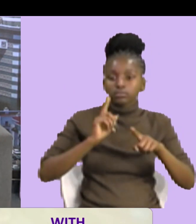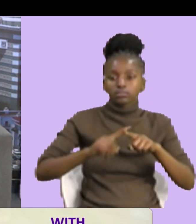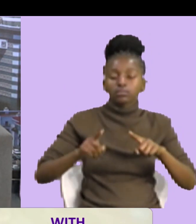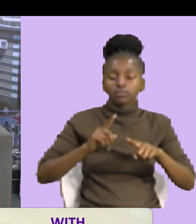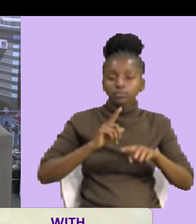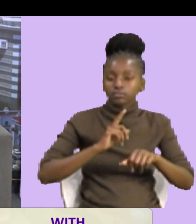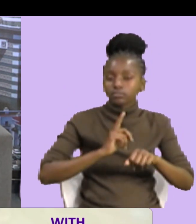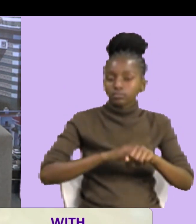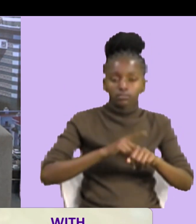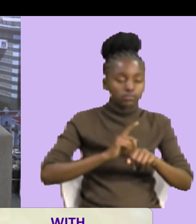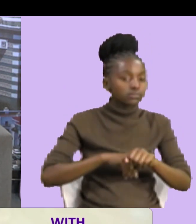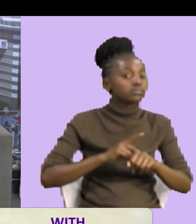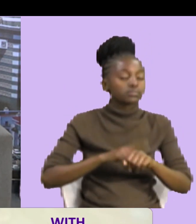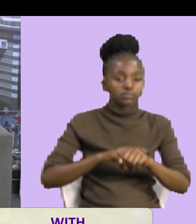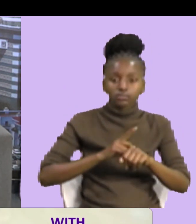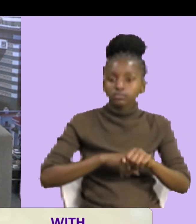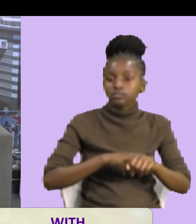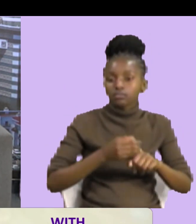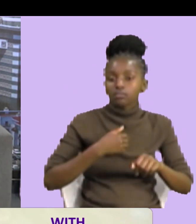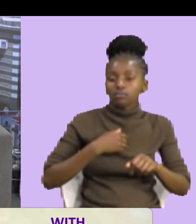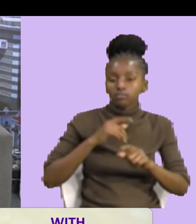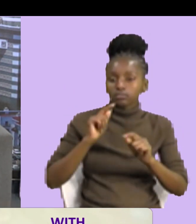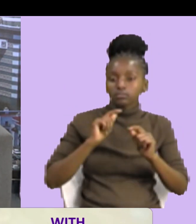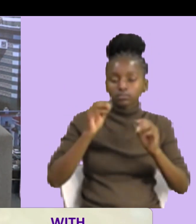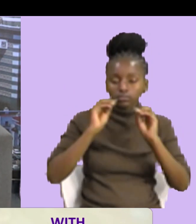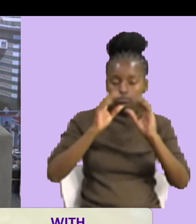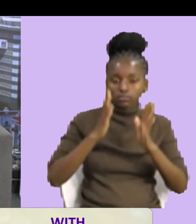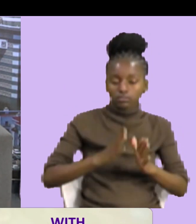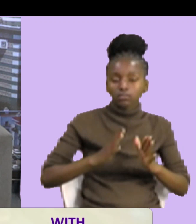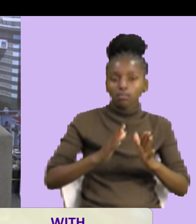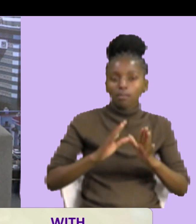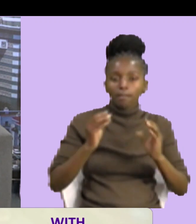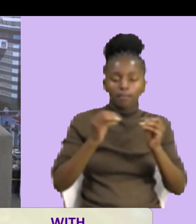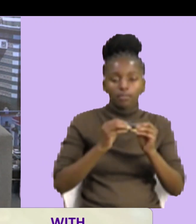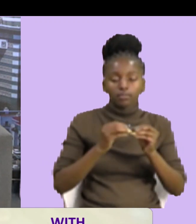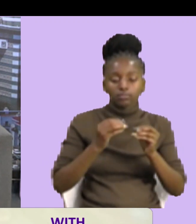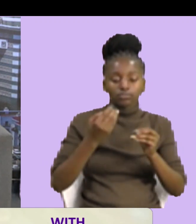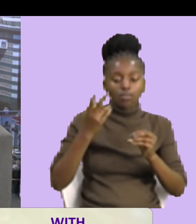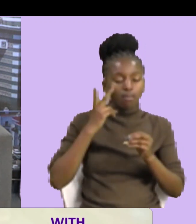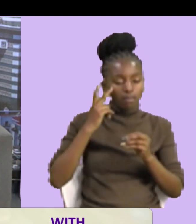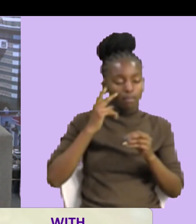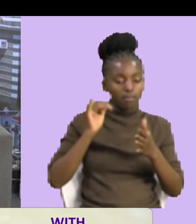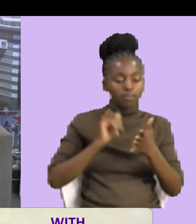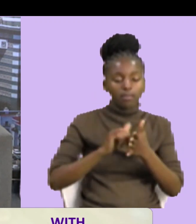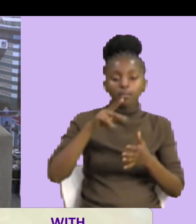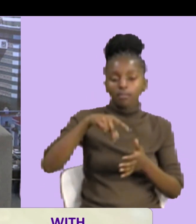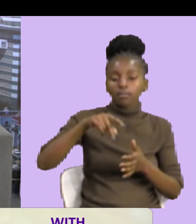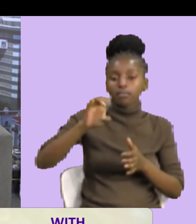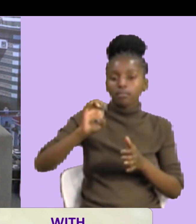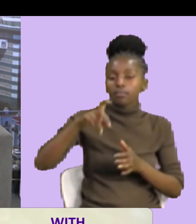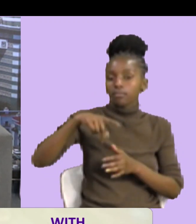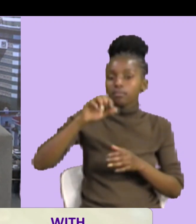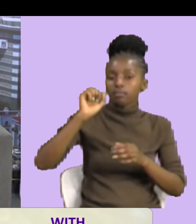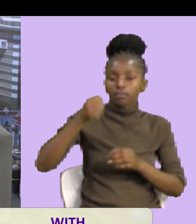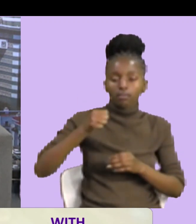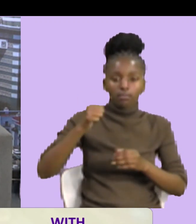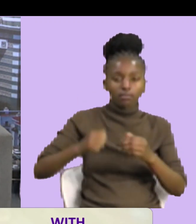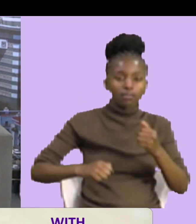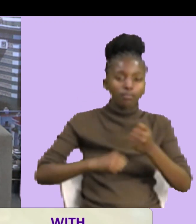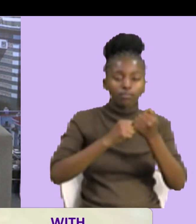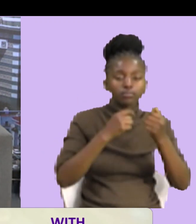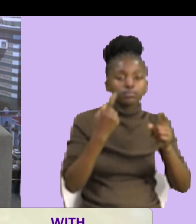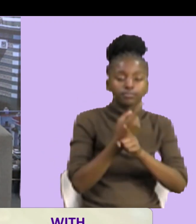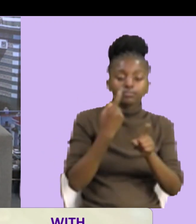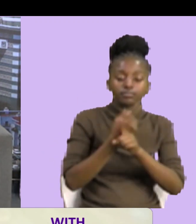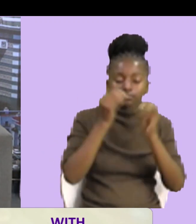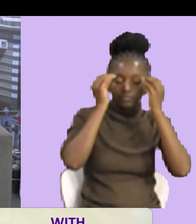League, he can employ maybe second team to try and participate. So this is the most serious one when they play against Liverpool, because they understand